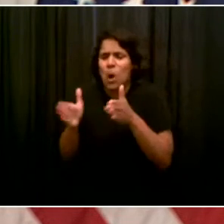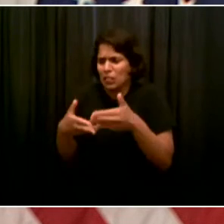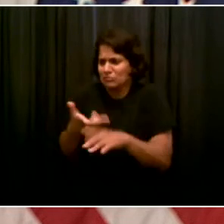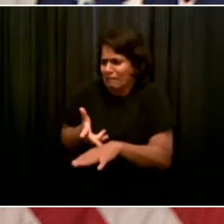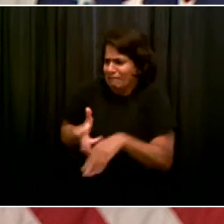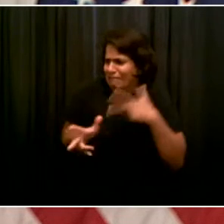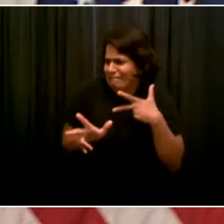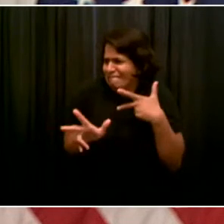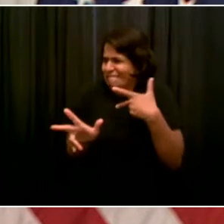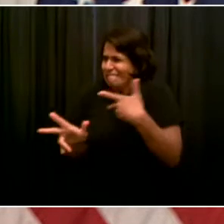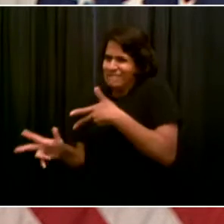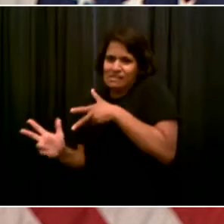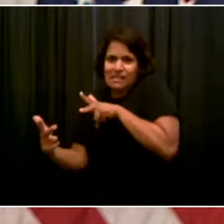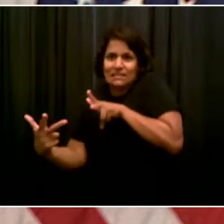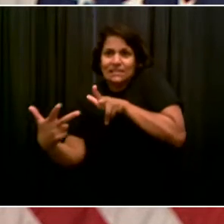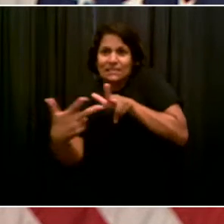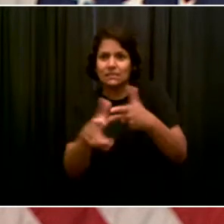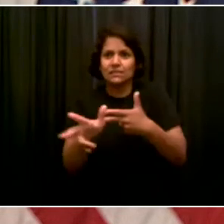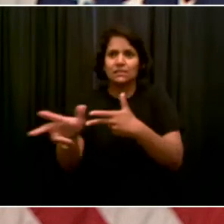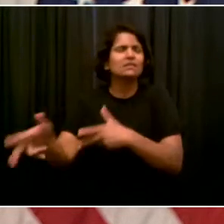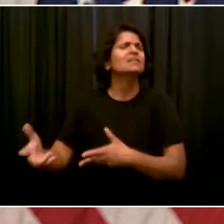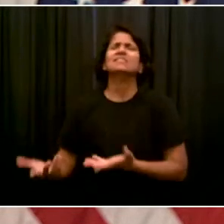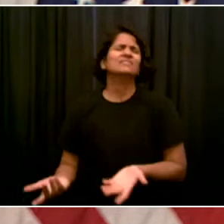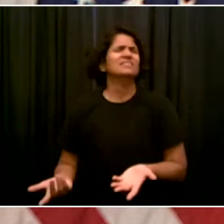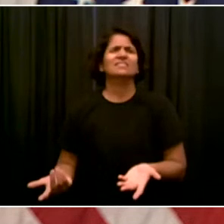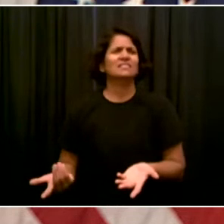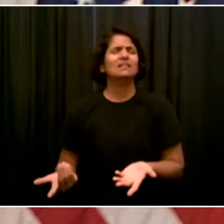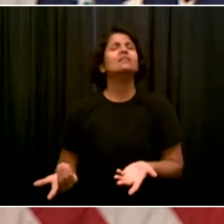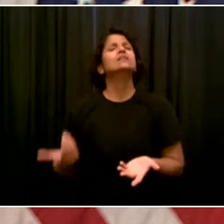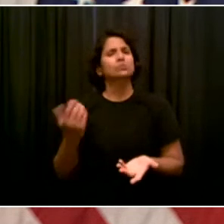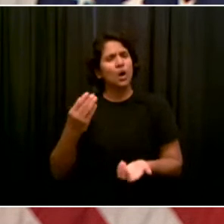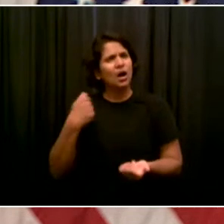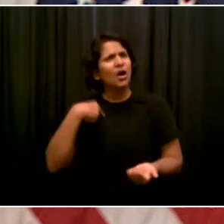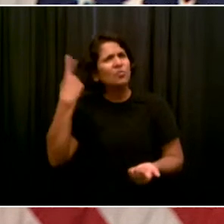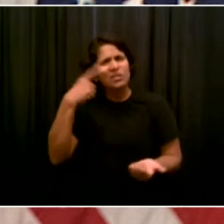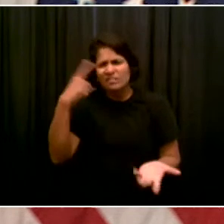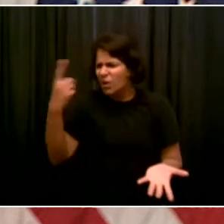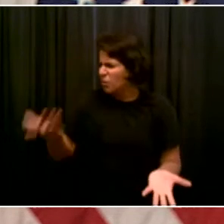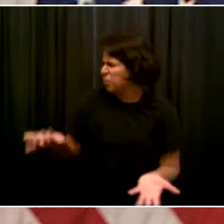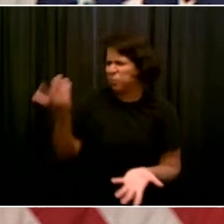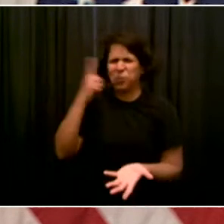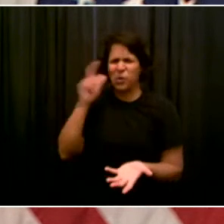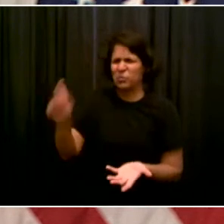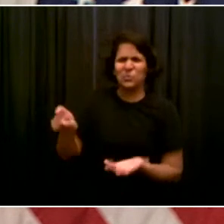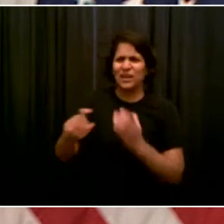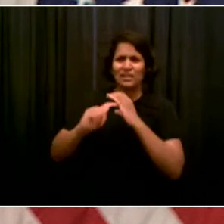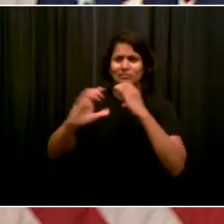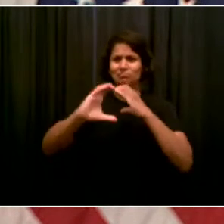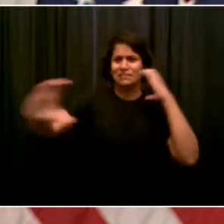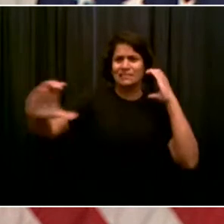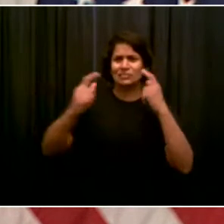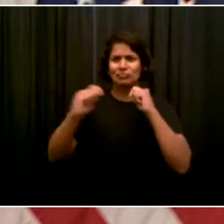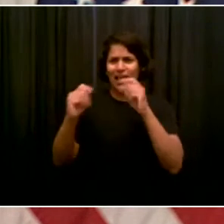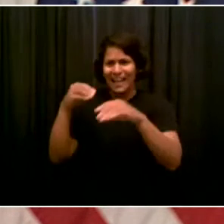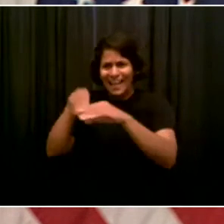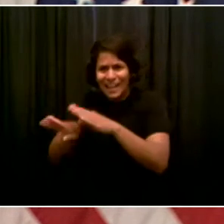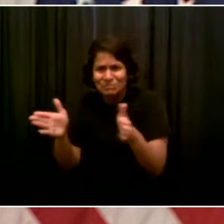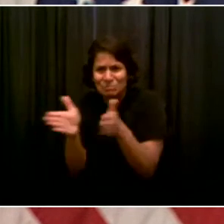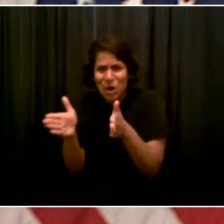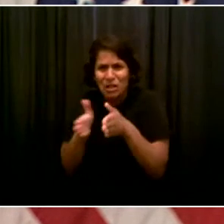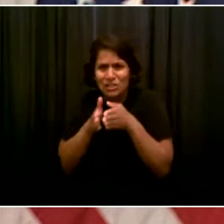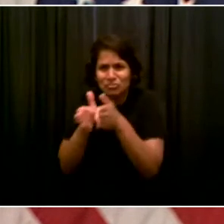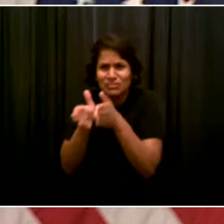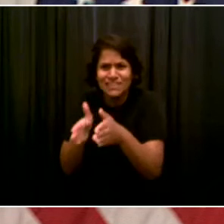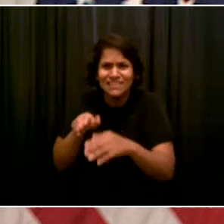into electric carts and small electric vehicles for the last mile delivery. I sat here in May and we made an announcement about